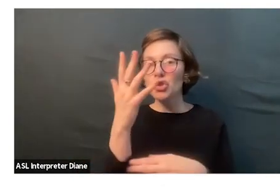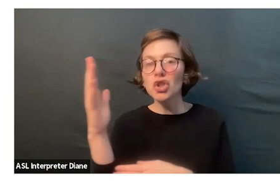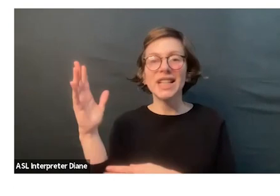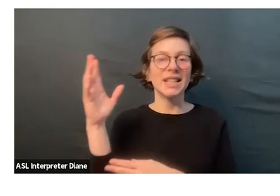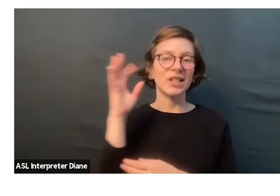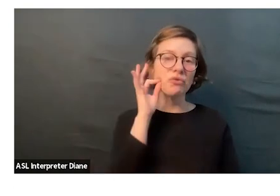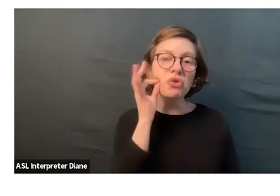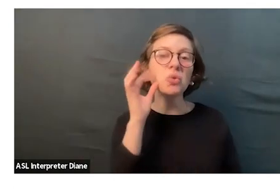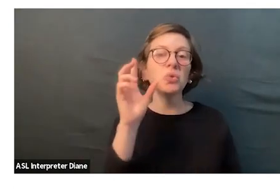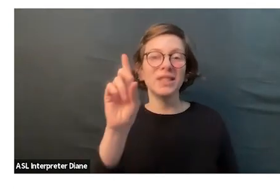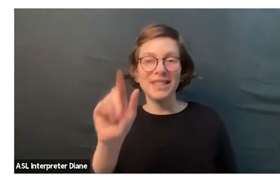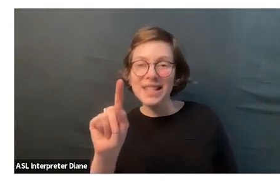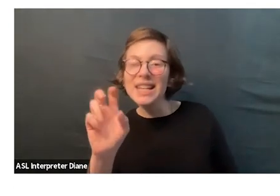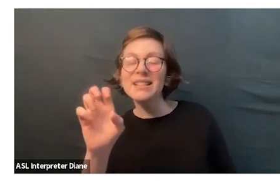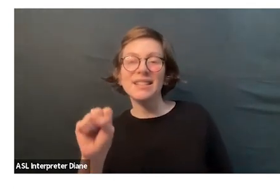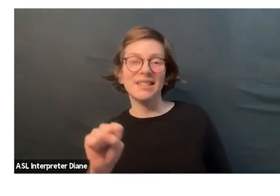lies on top of it.